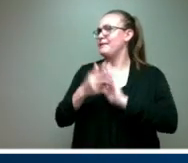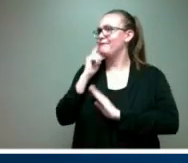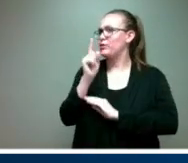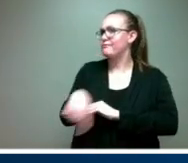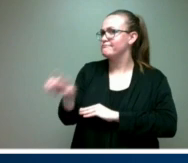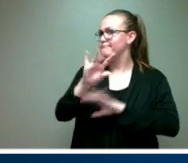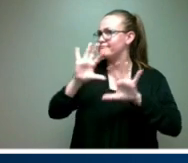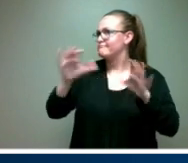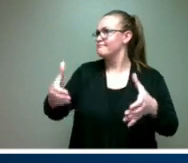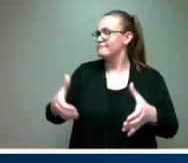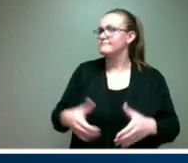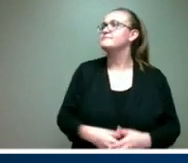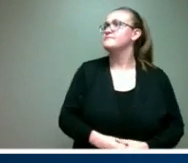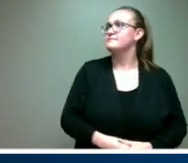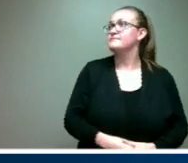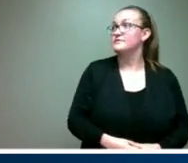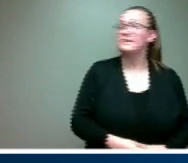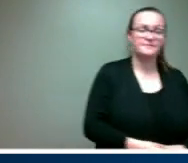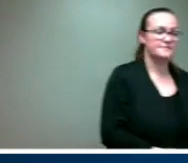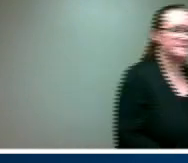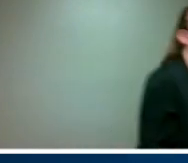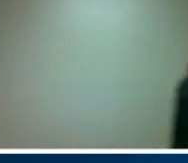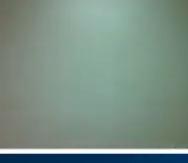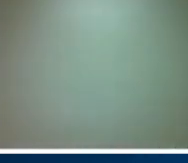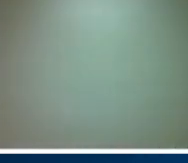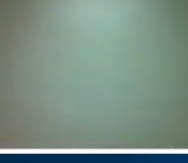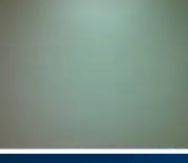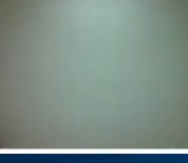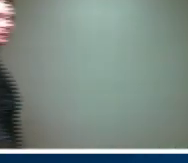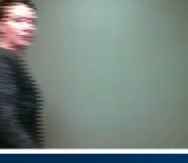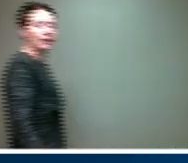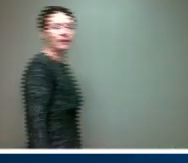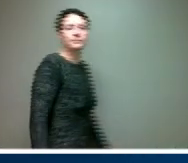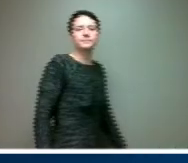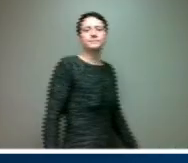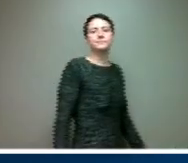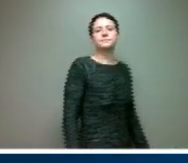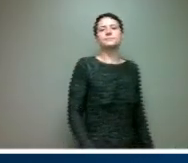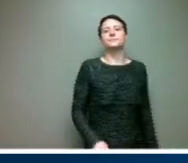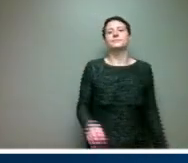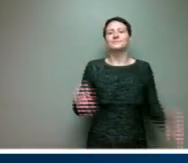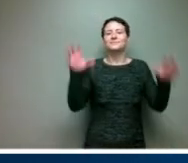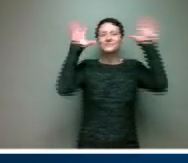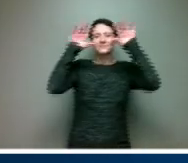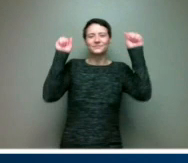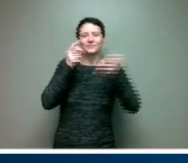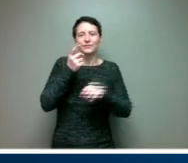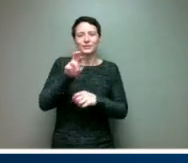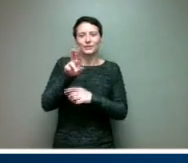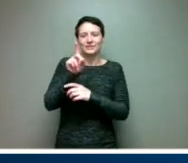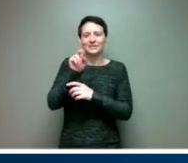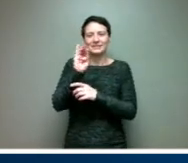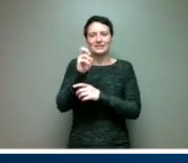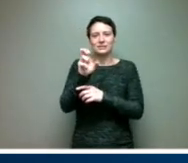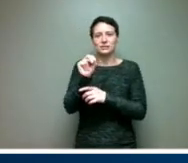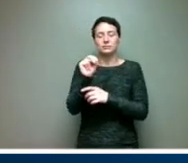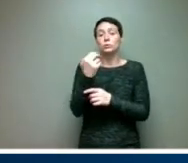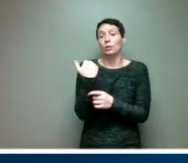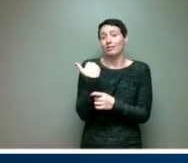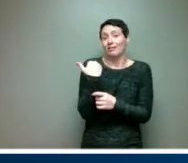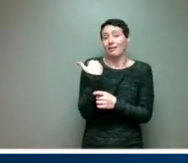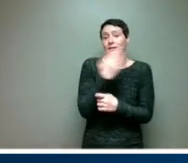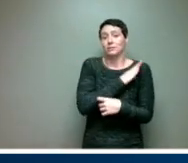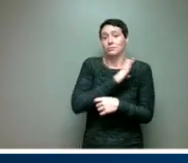You know, at our last board meeting, we had three seniors ambassadors to kind of speak on that.